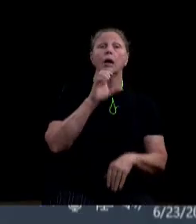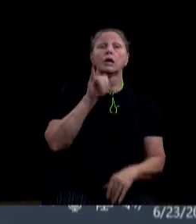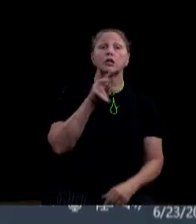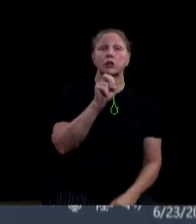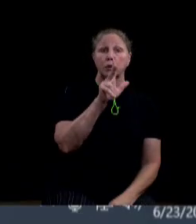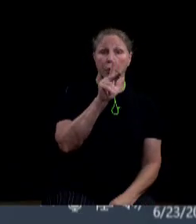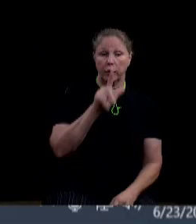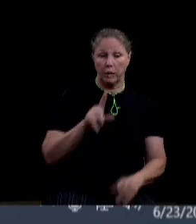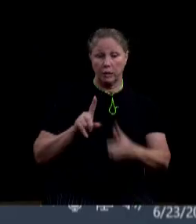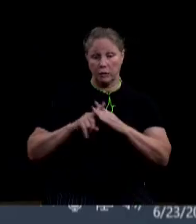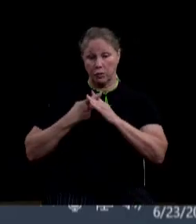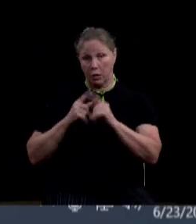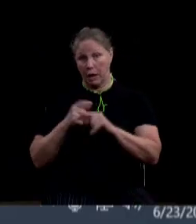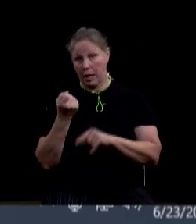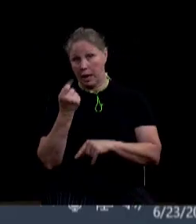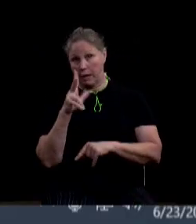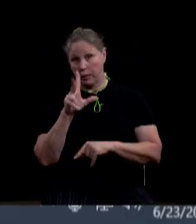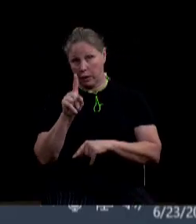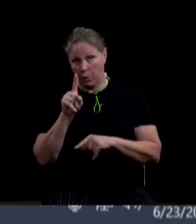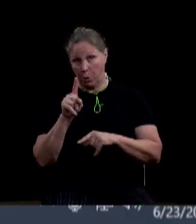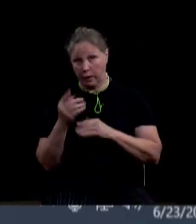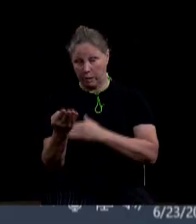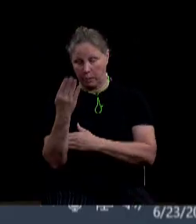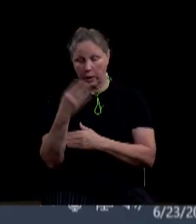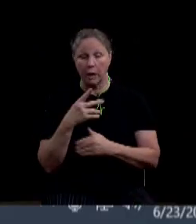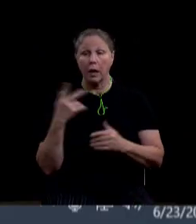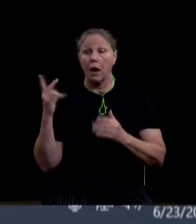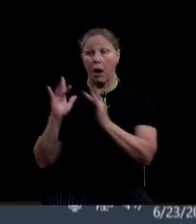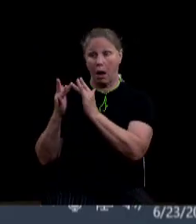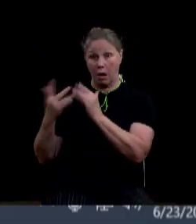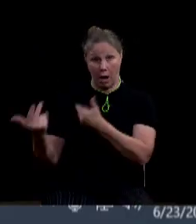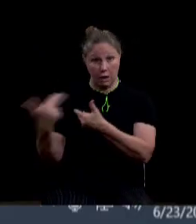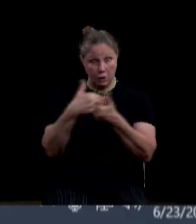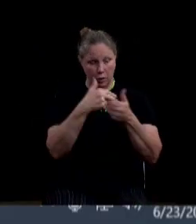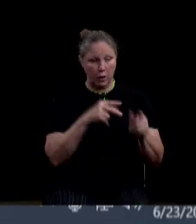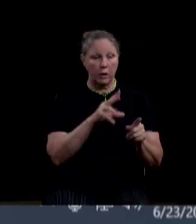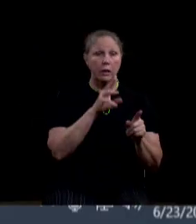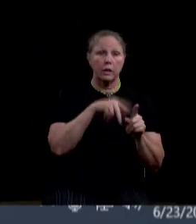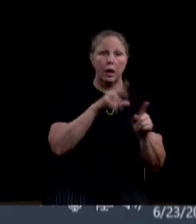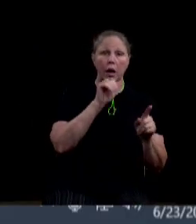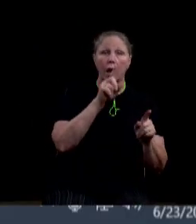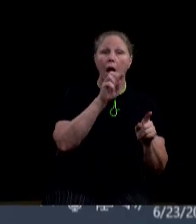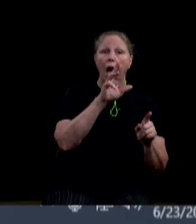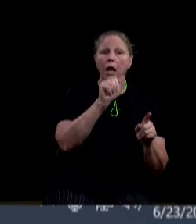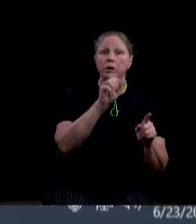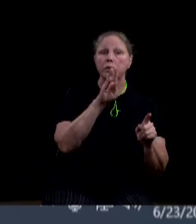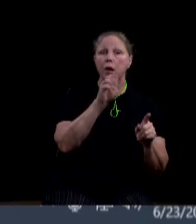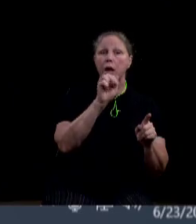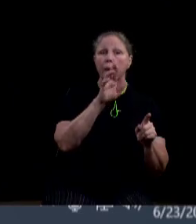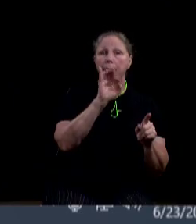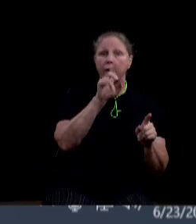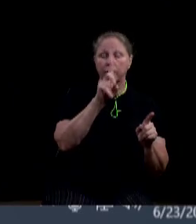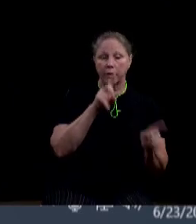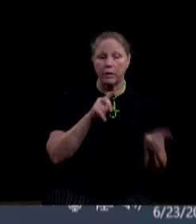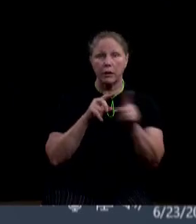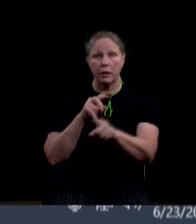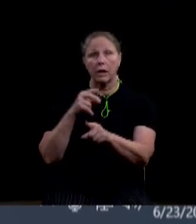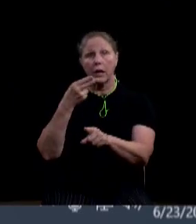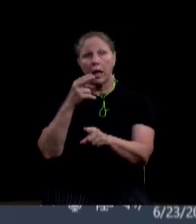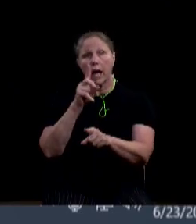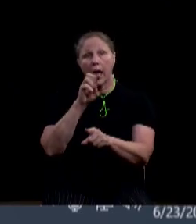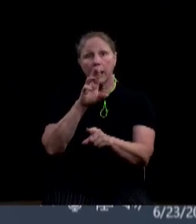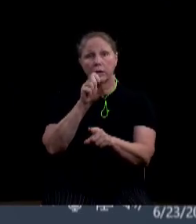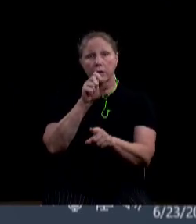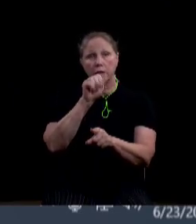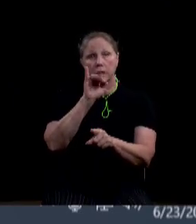me online today are Mayor Pro Tem Andrea Bearfield, Councilmember Hector Sabito, Councilmember John Kennard, Councilmember